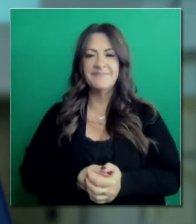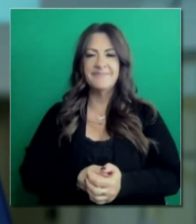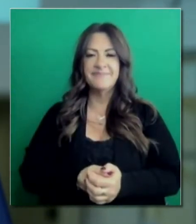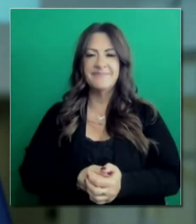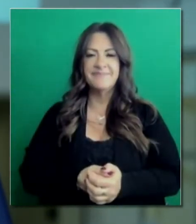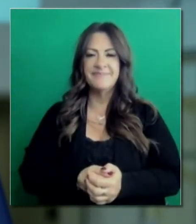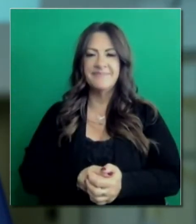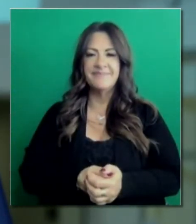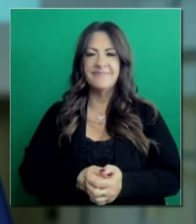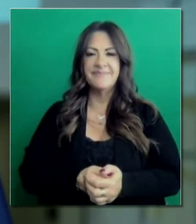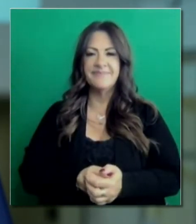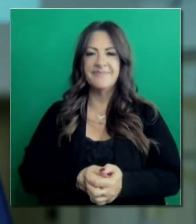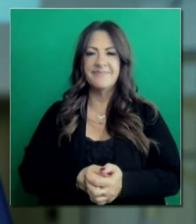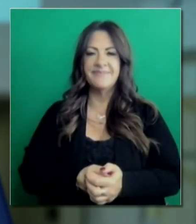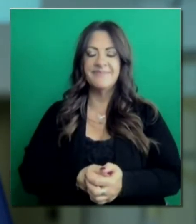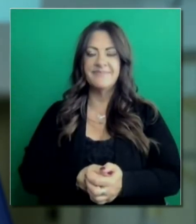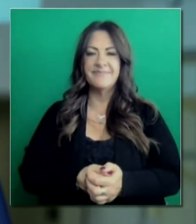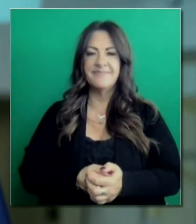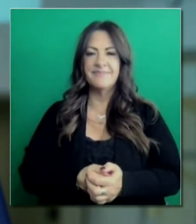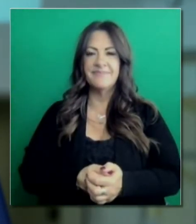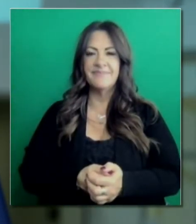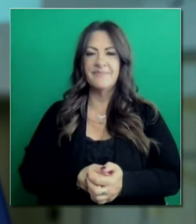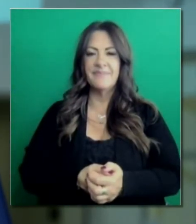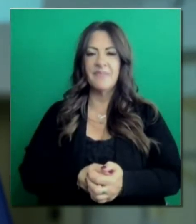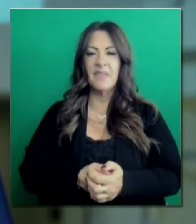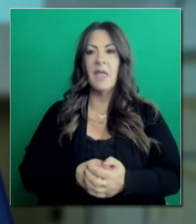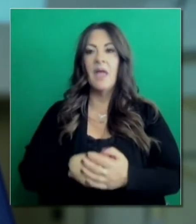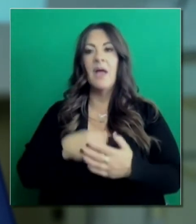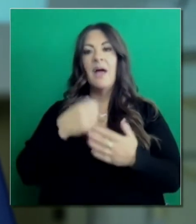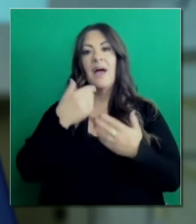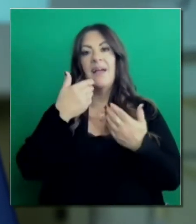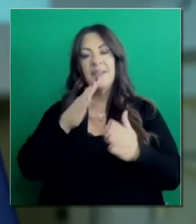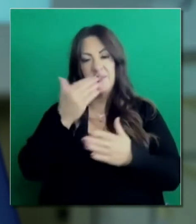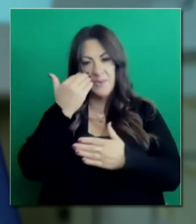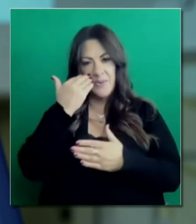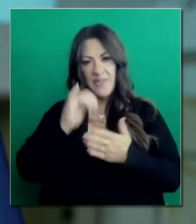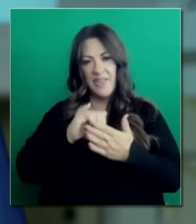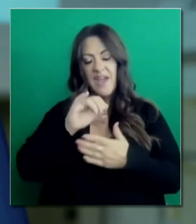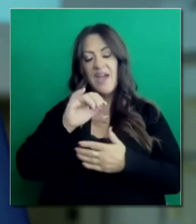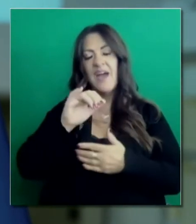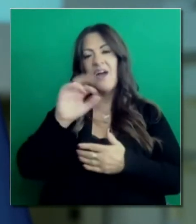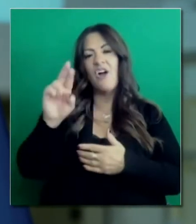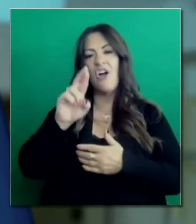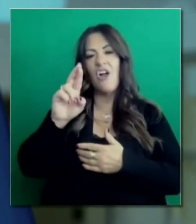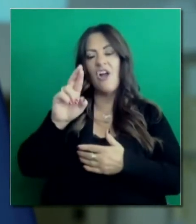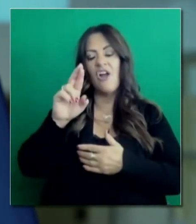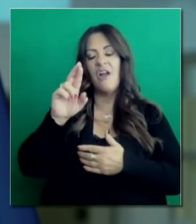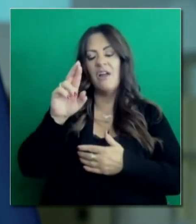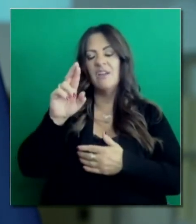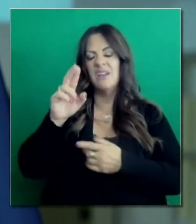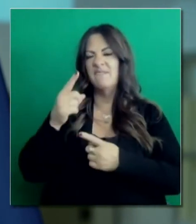By the way, I should note that the R effective in the statewide R effective is down to